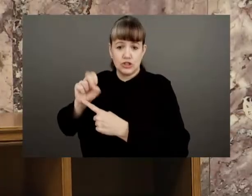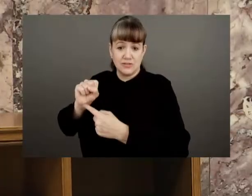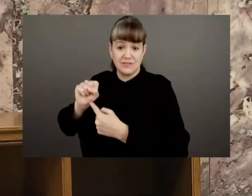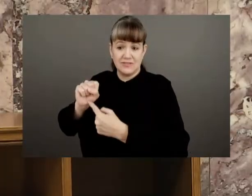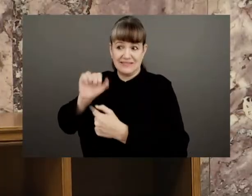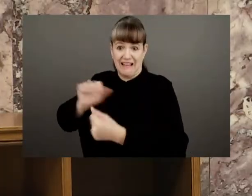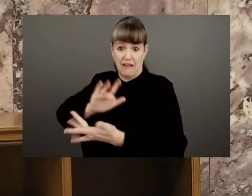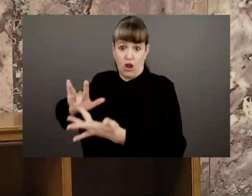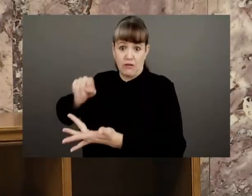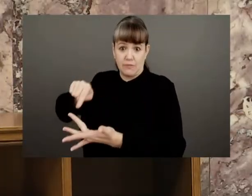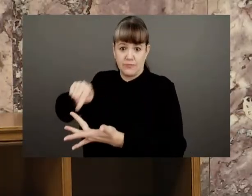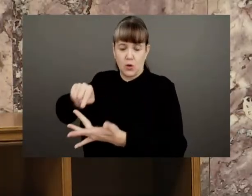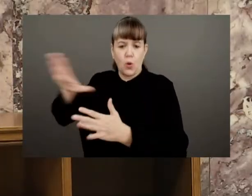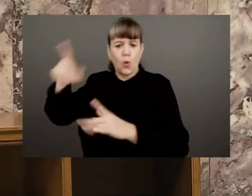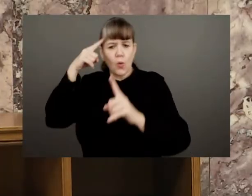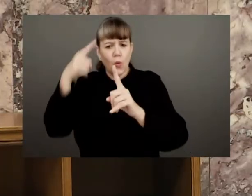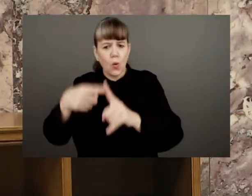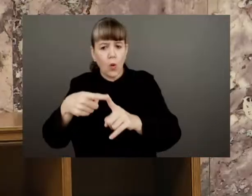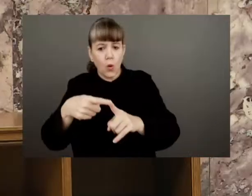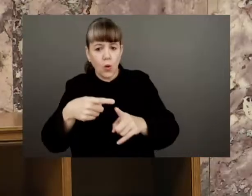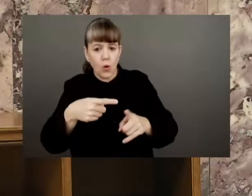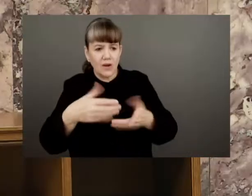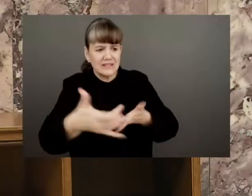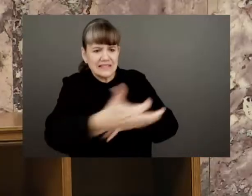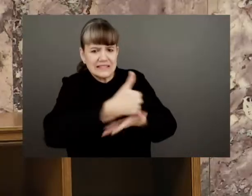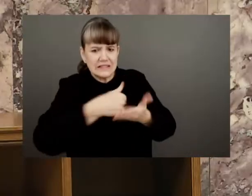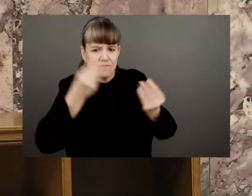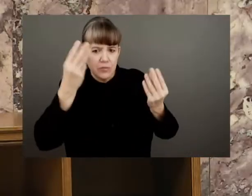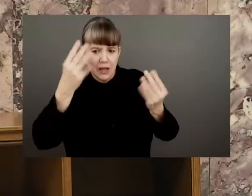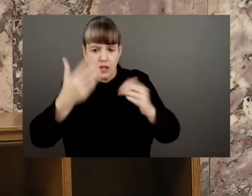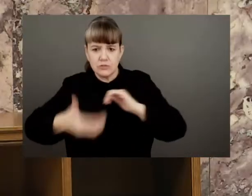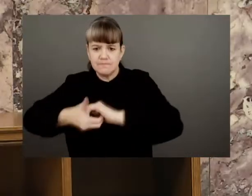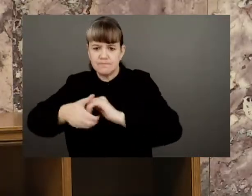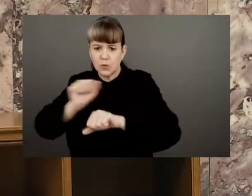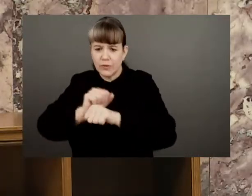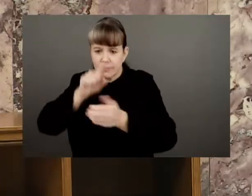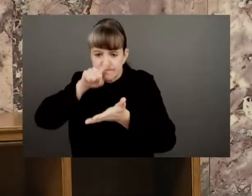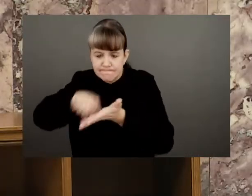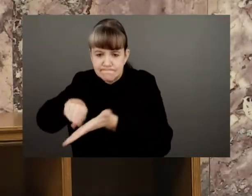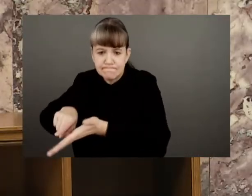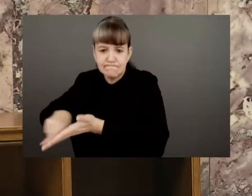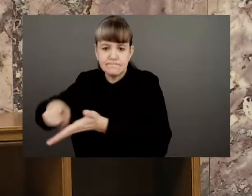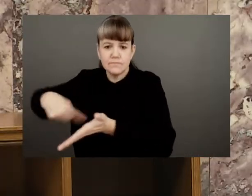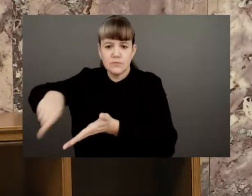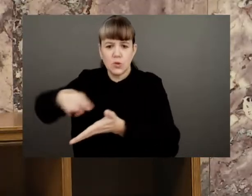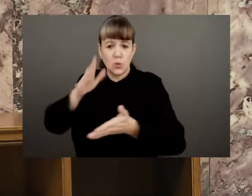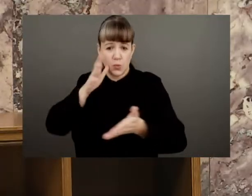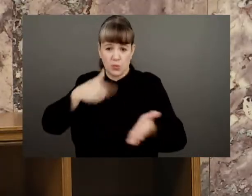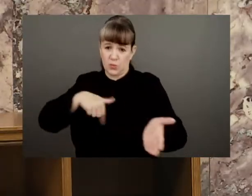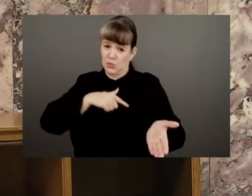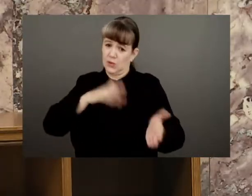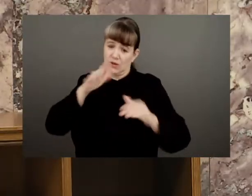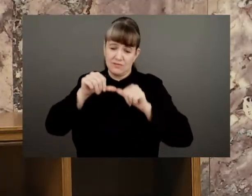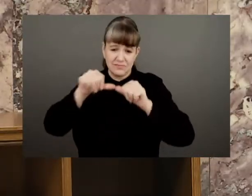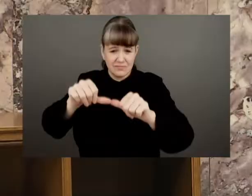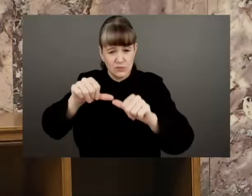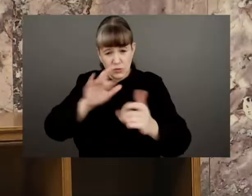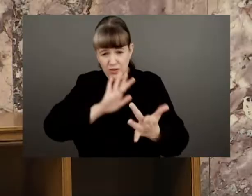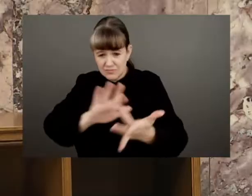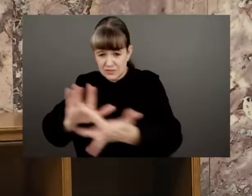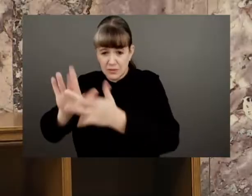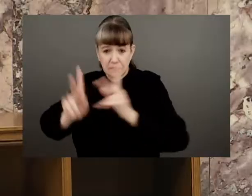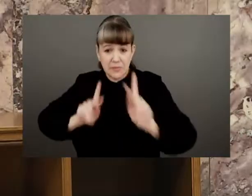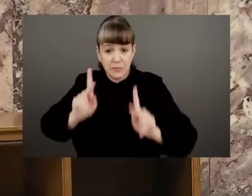police, continue to do our outreach to community to raise awareness about the importance of not paying in the event of an extortion threat